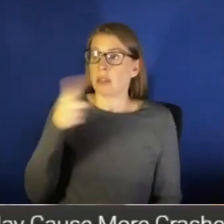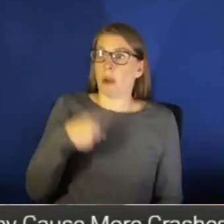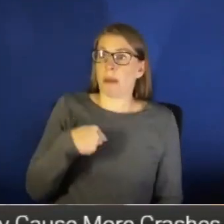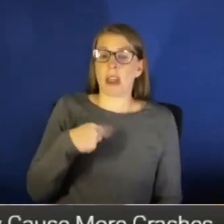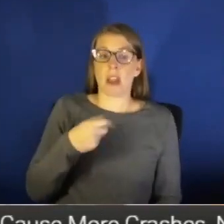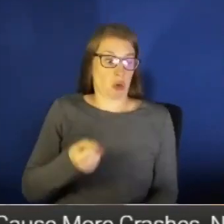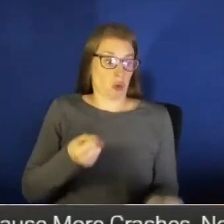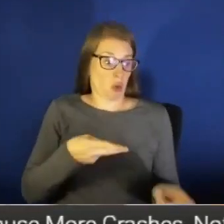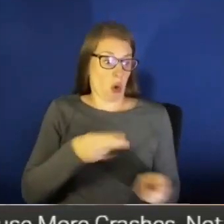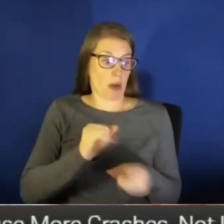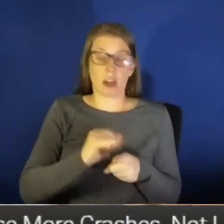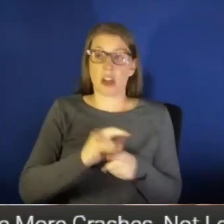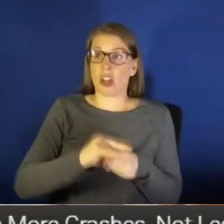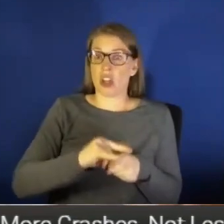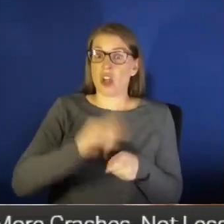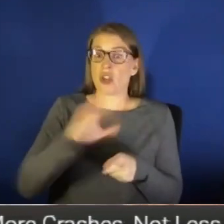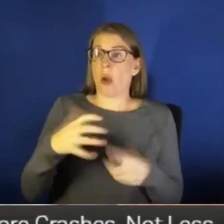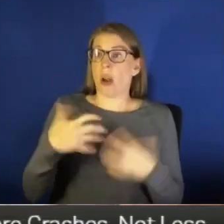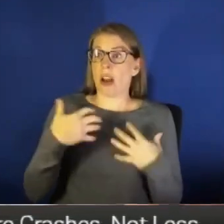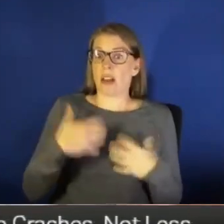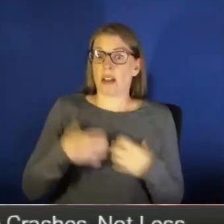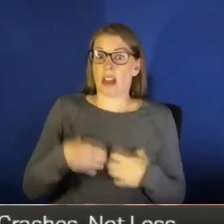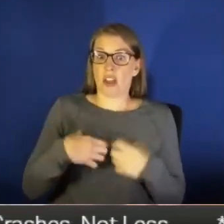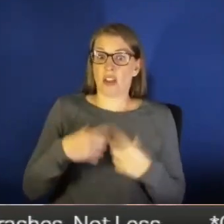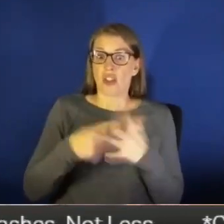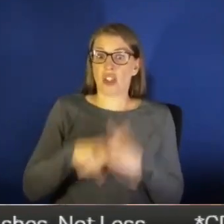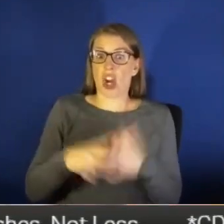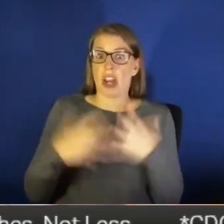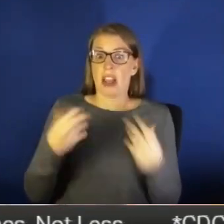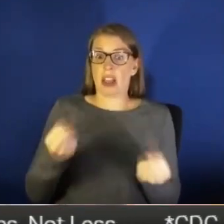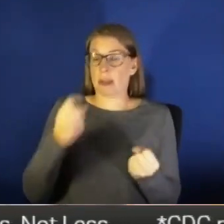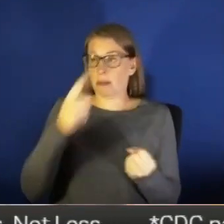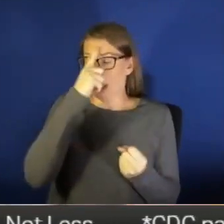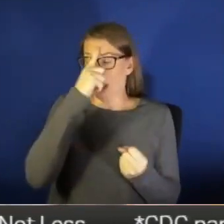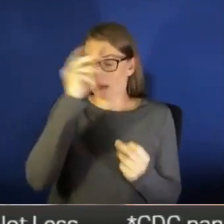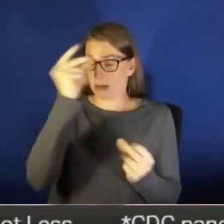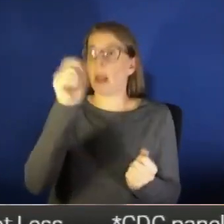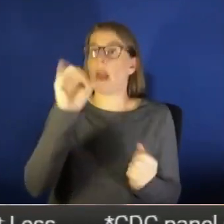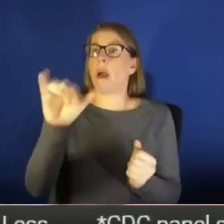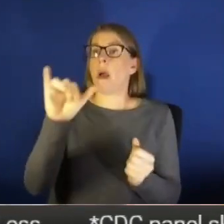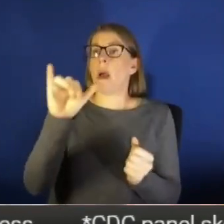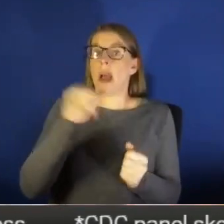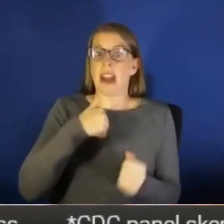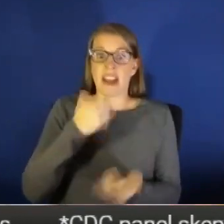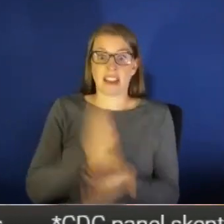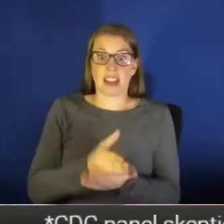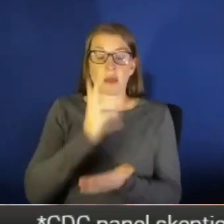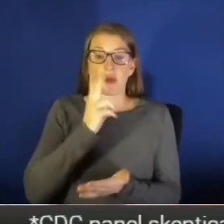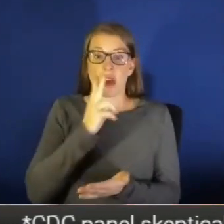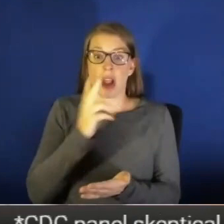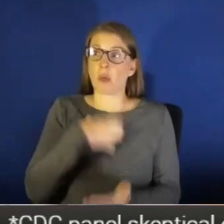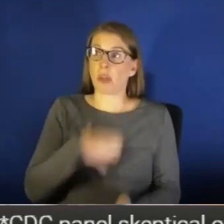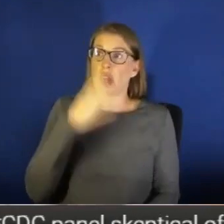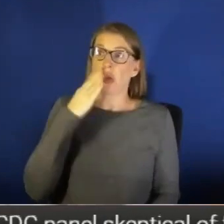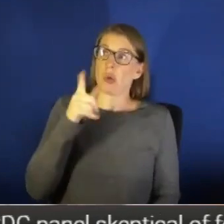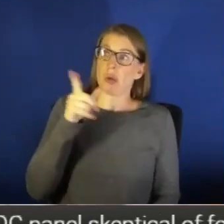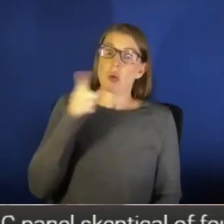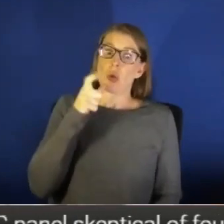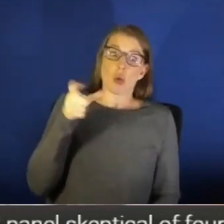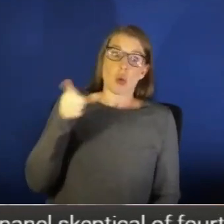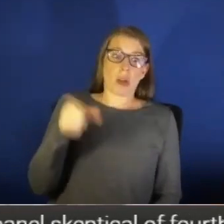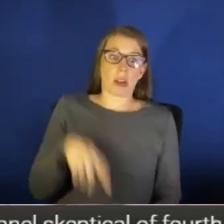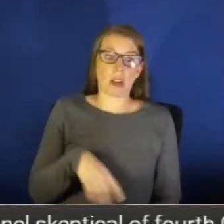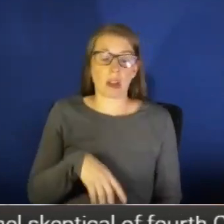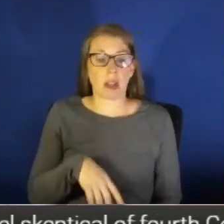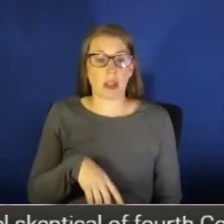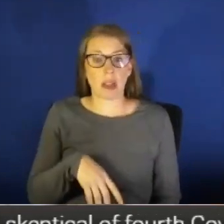your lungs will start healing. Something clicked in my mind, and I did that, okay? And I wish I knew who the nurse was. I mean, if it is, I'd buy the